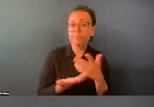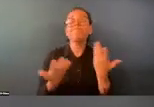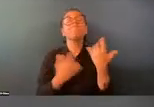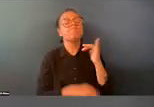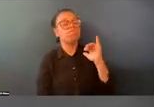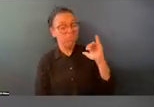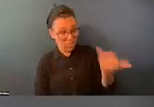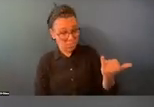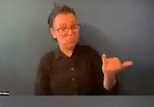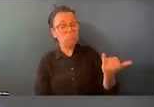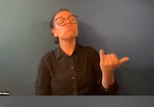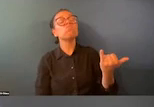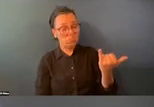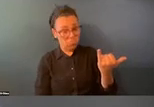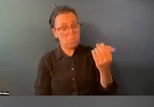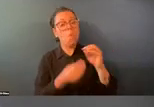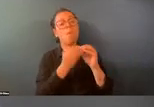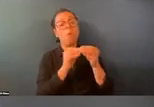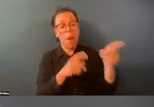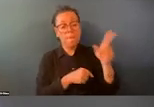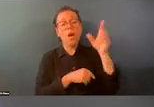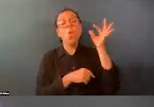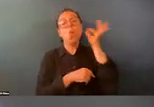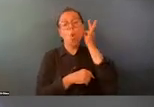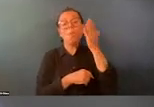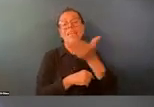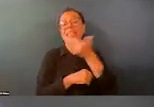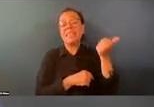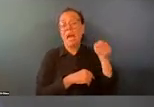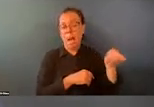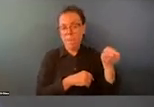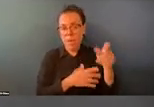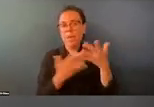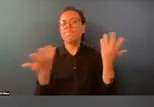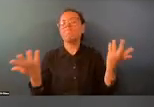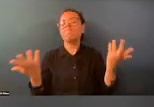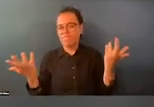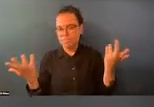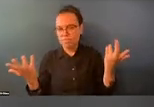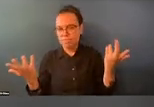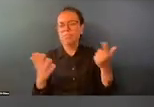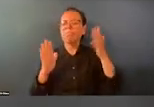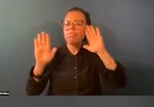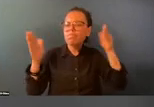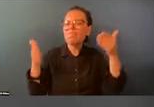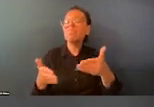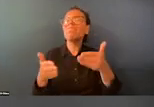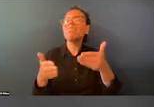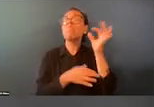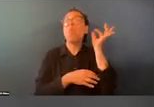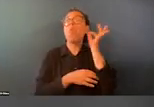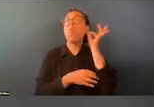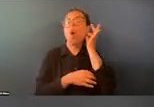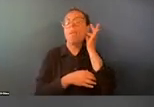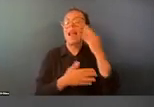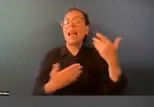such challenges, indeed. And all action we have to take their need into consideration,